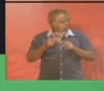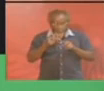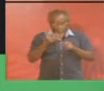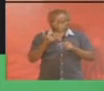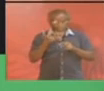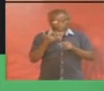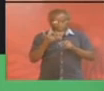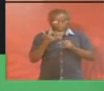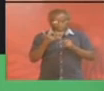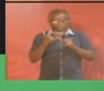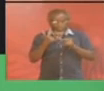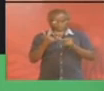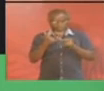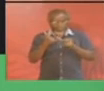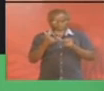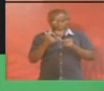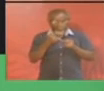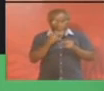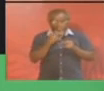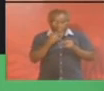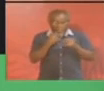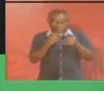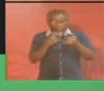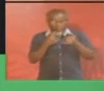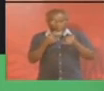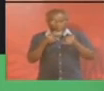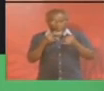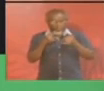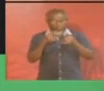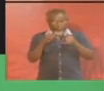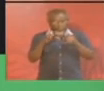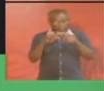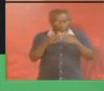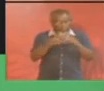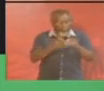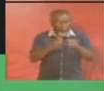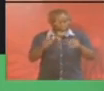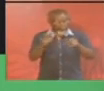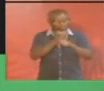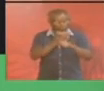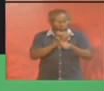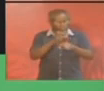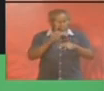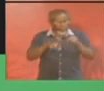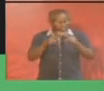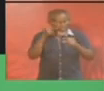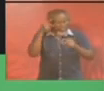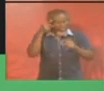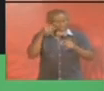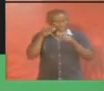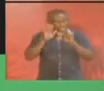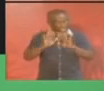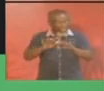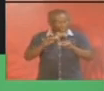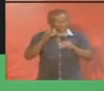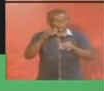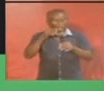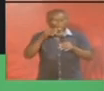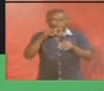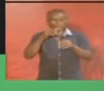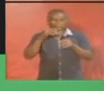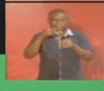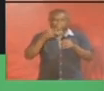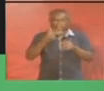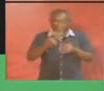mailbox was either full or no one answered the line. Is there a reason for that? As well as, I know Minister went on record to say